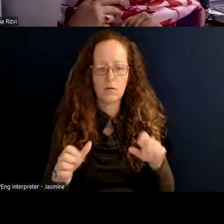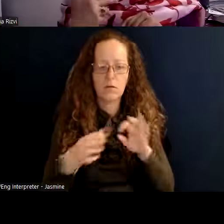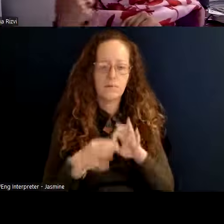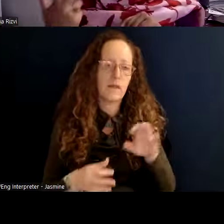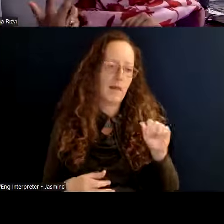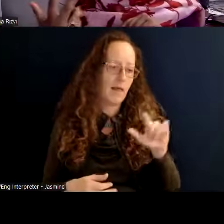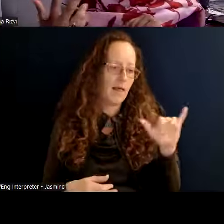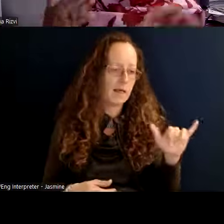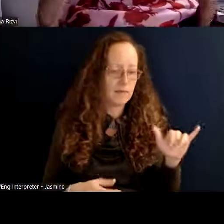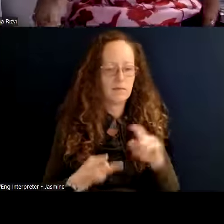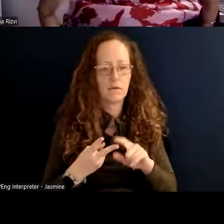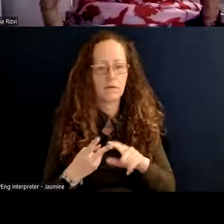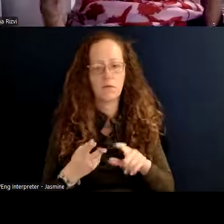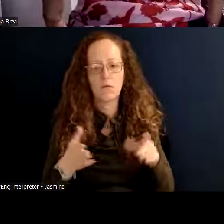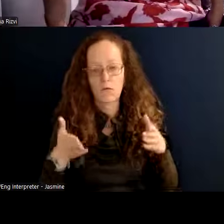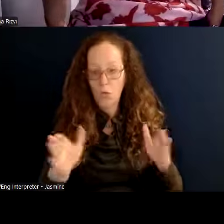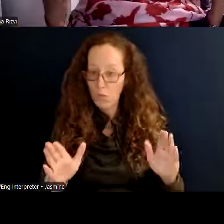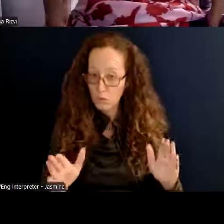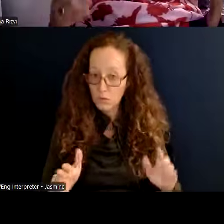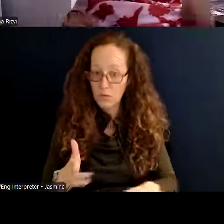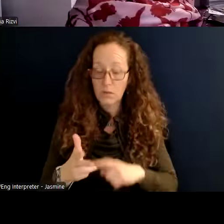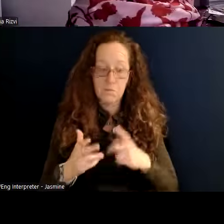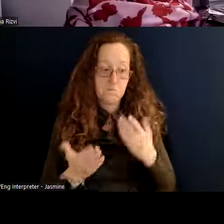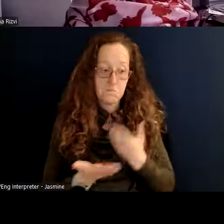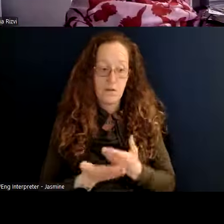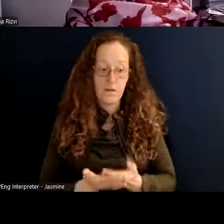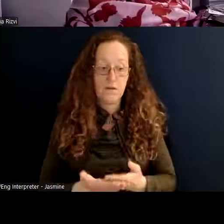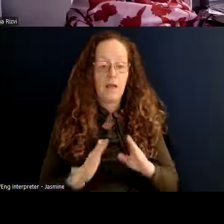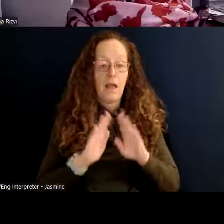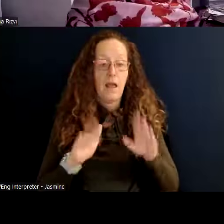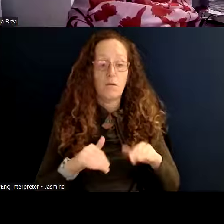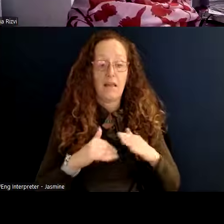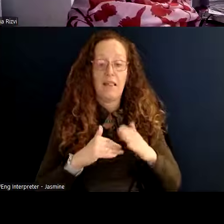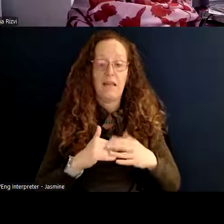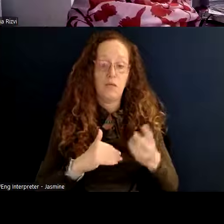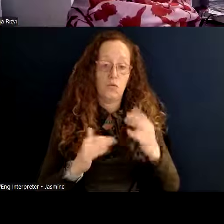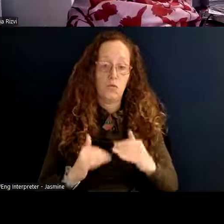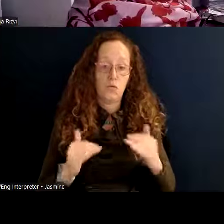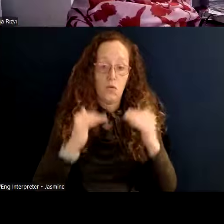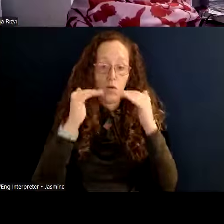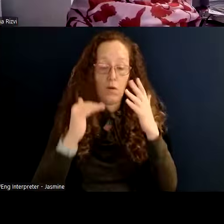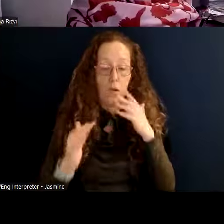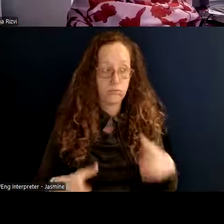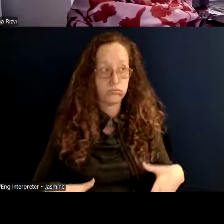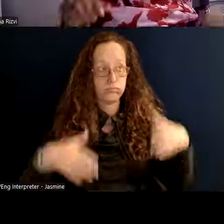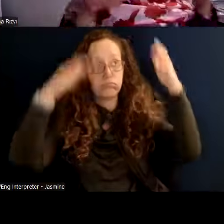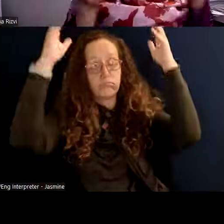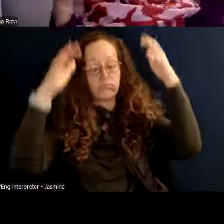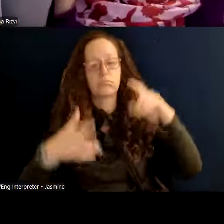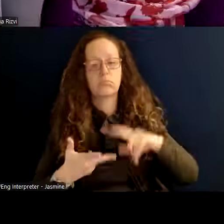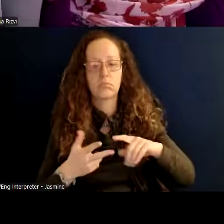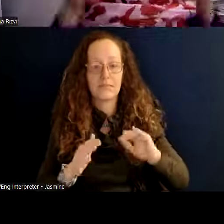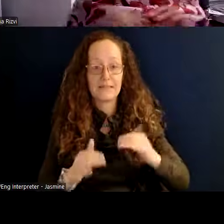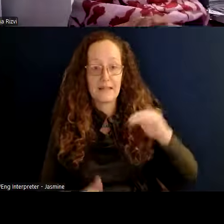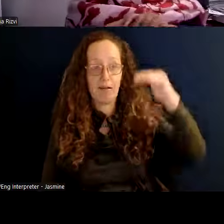roadways, evidence for houses at least 2 stories tall, as indicated by the tall height of the shaft wells. And we have staircases that are